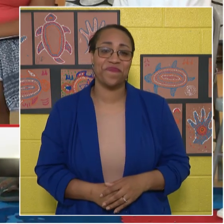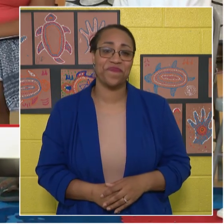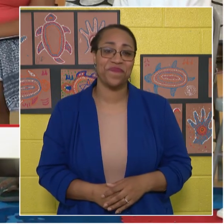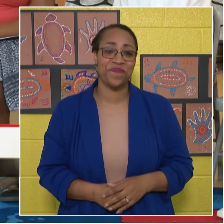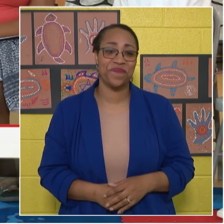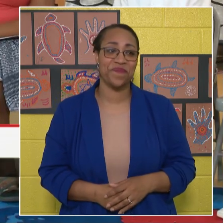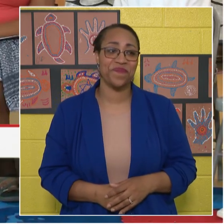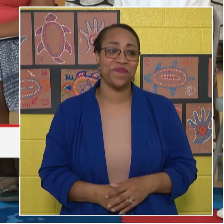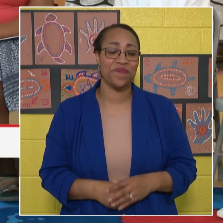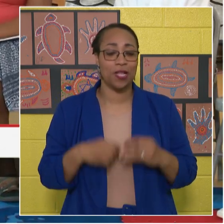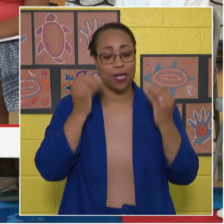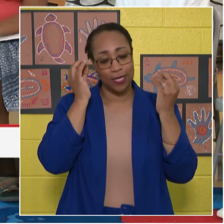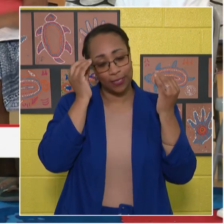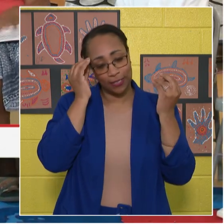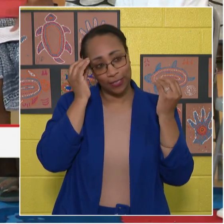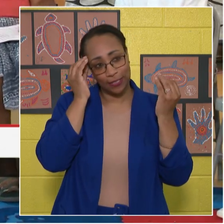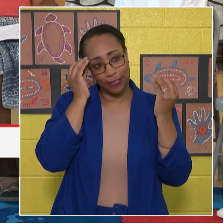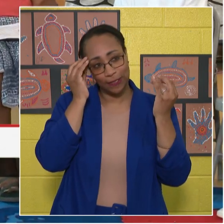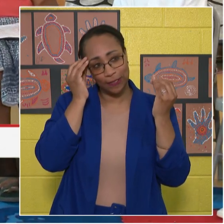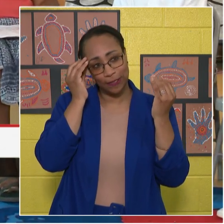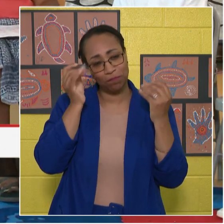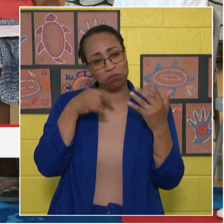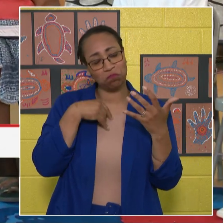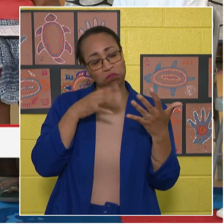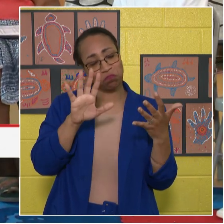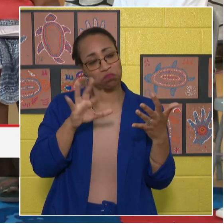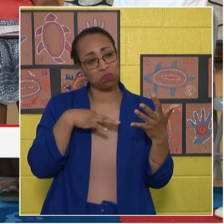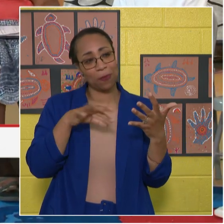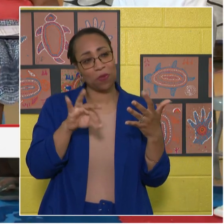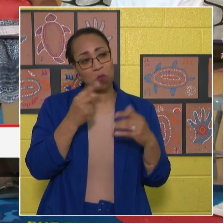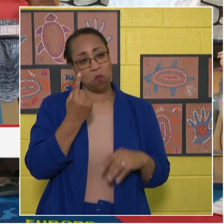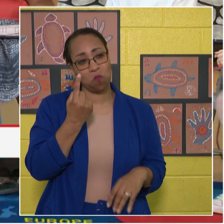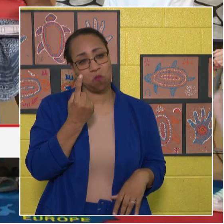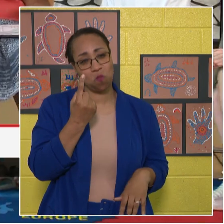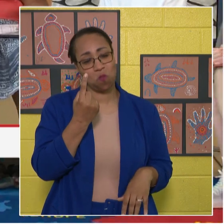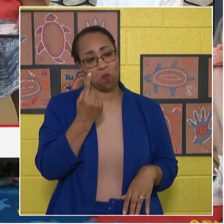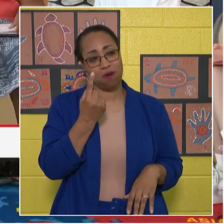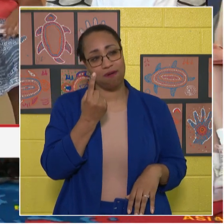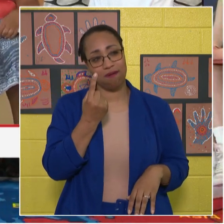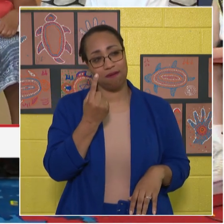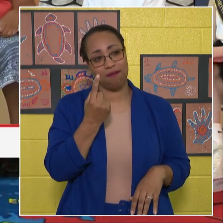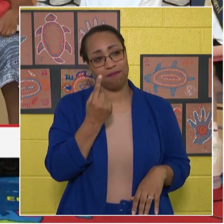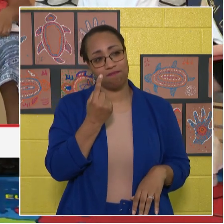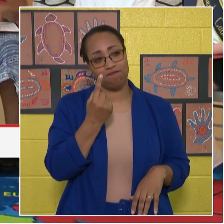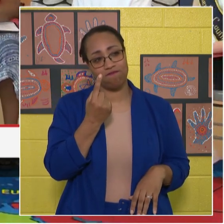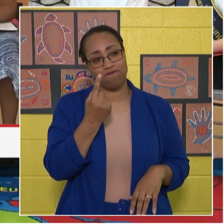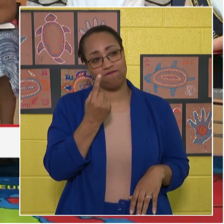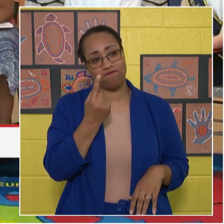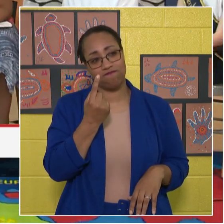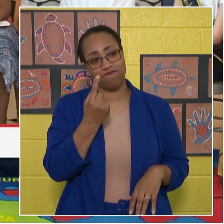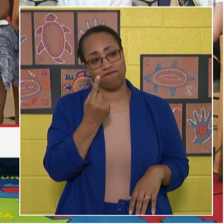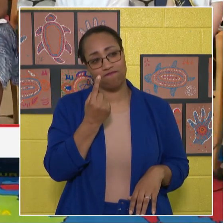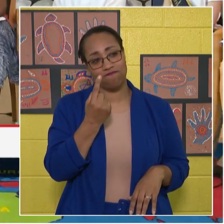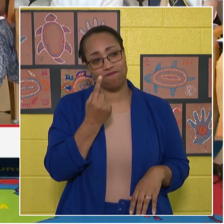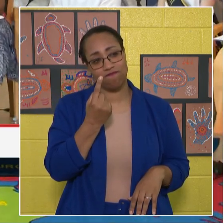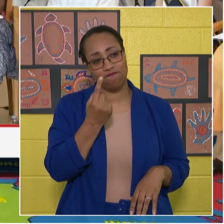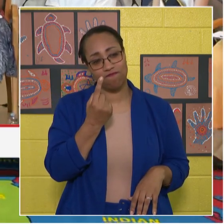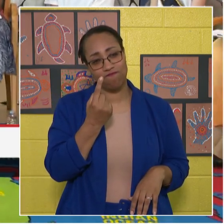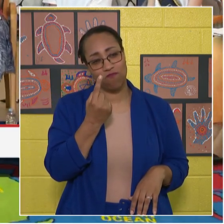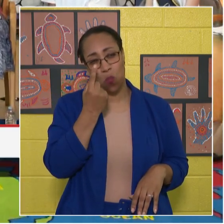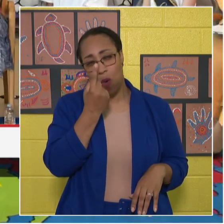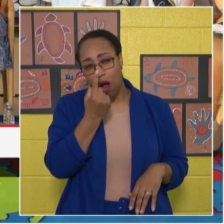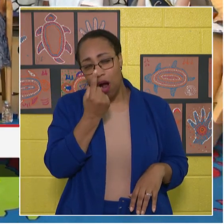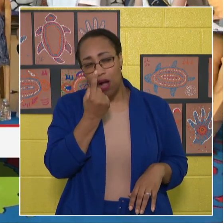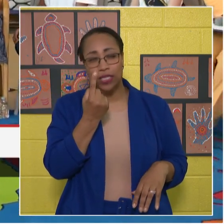But I'll pick one. And one of the kind of difficult decisions that I make sometimes is when I have